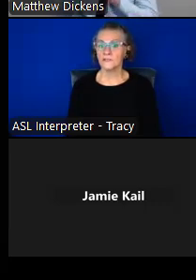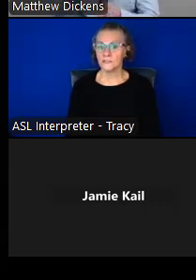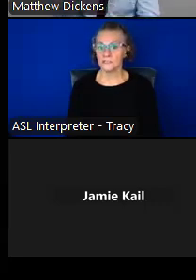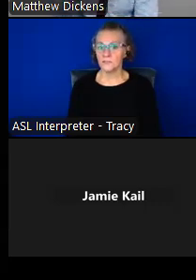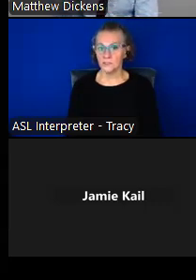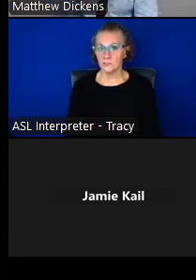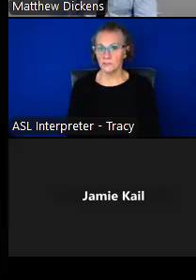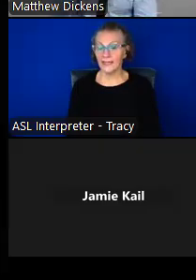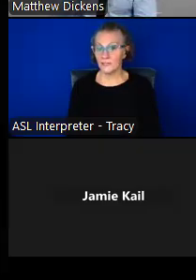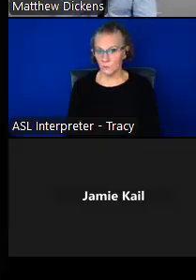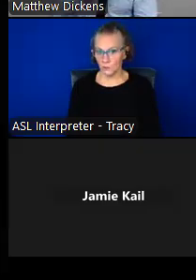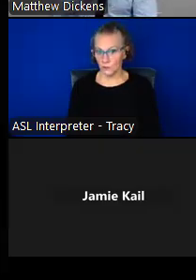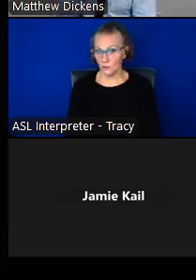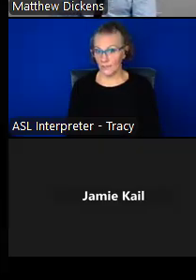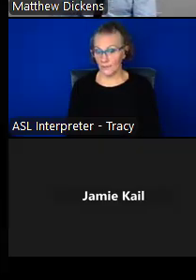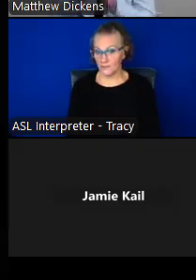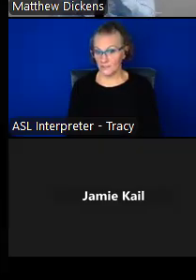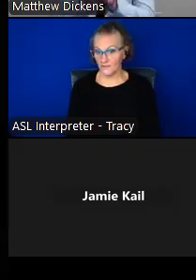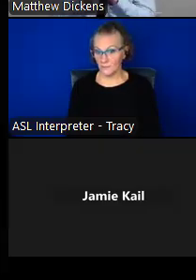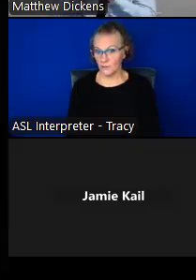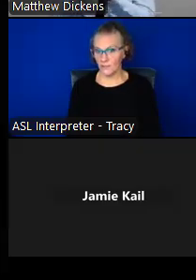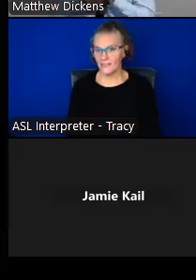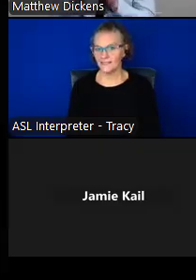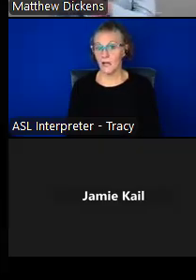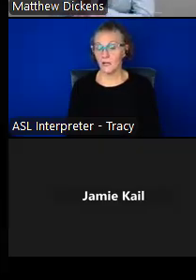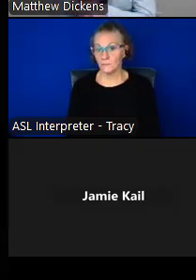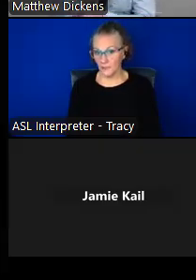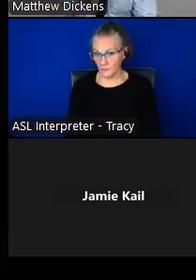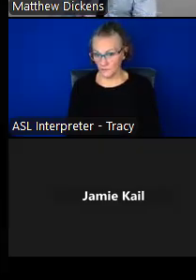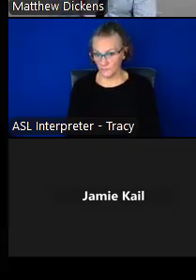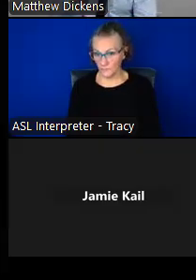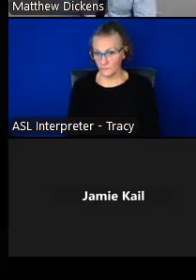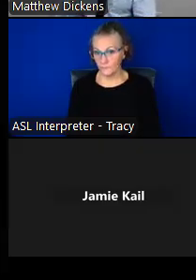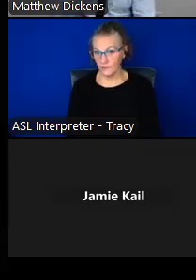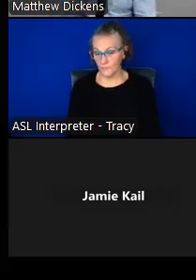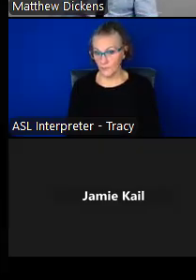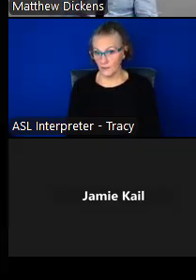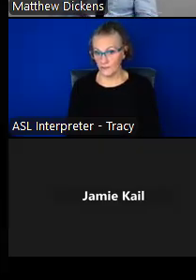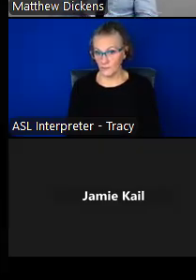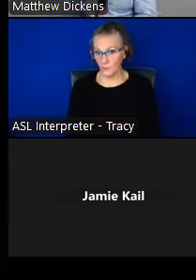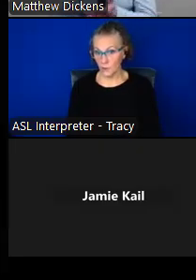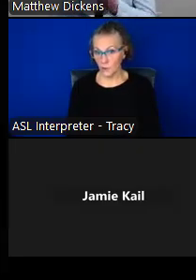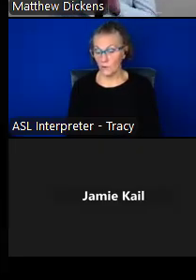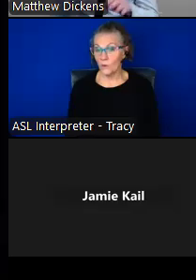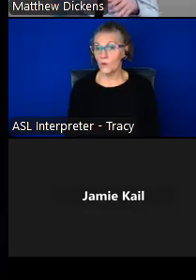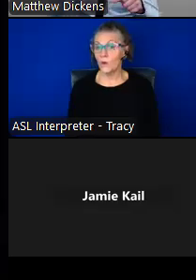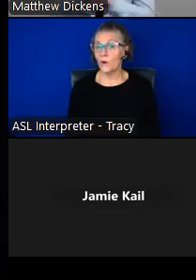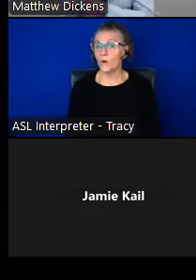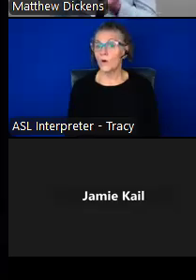If there's a suspicion the caseworker or an APS staff member is not complying with proper policy or